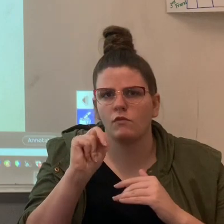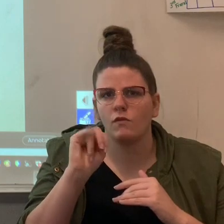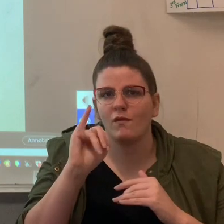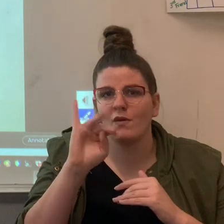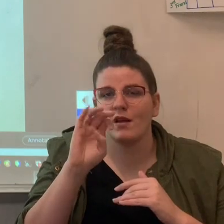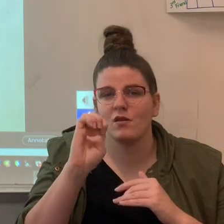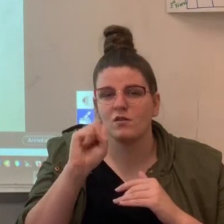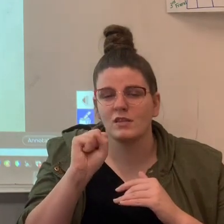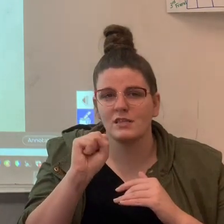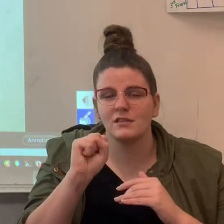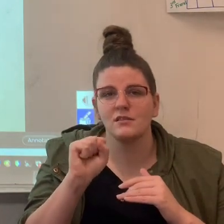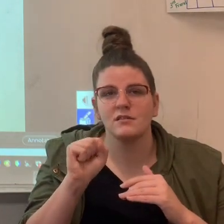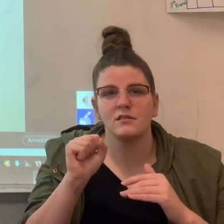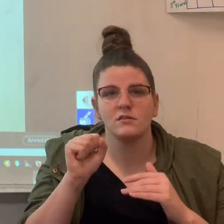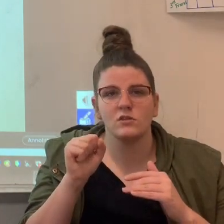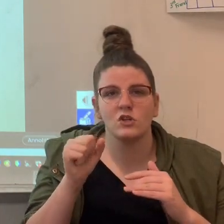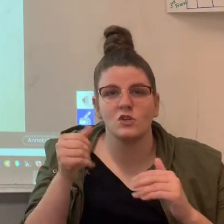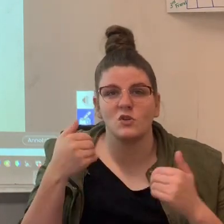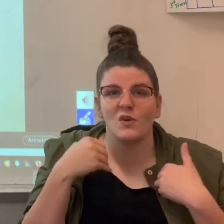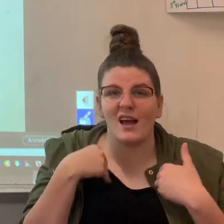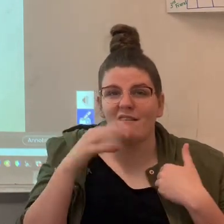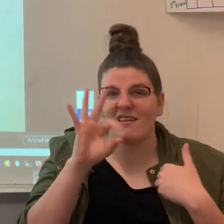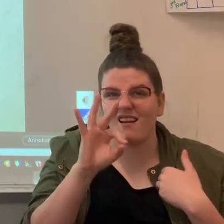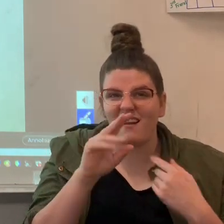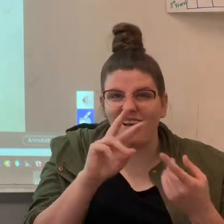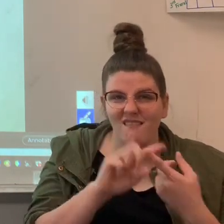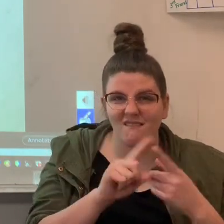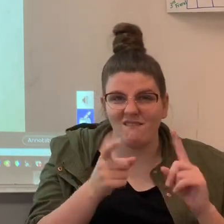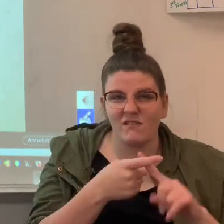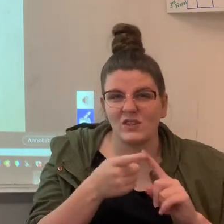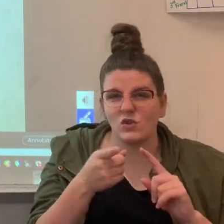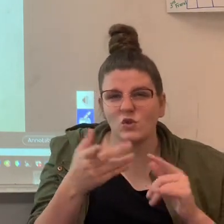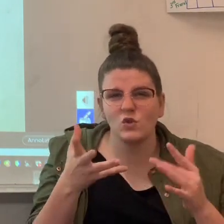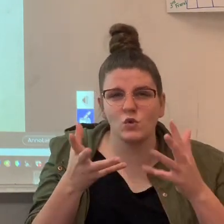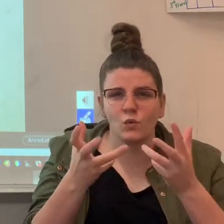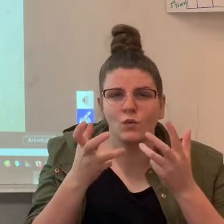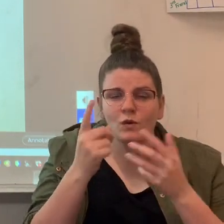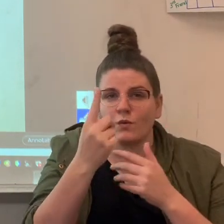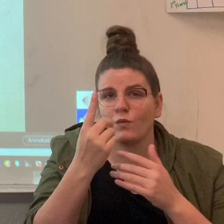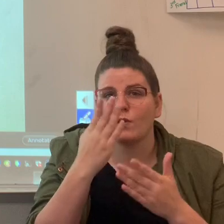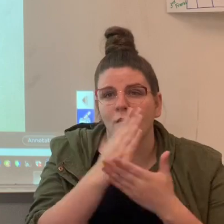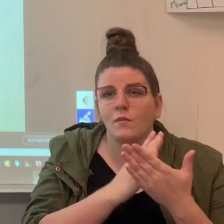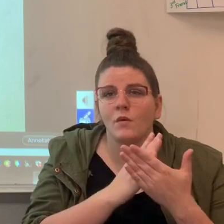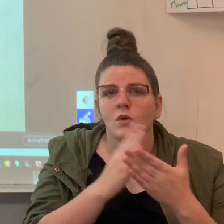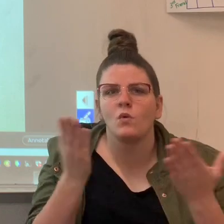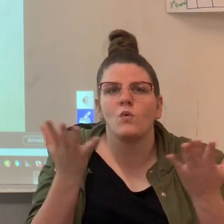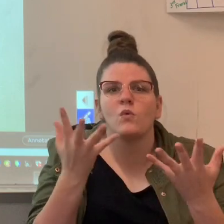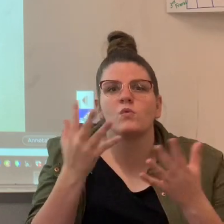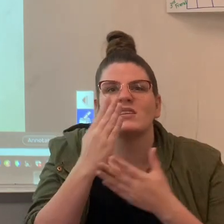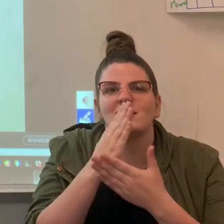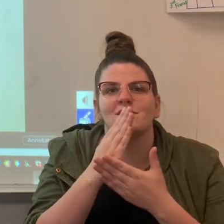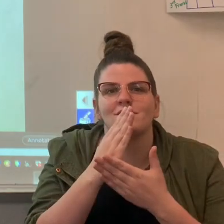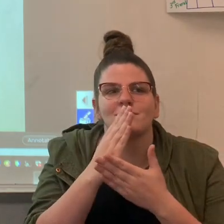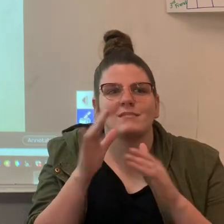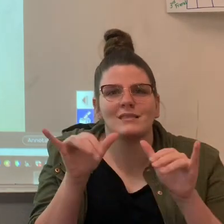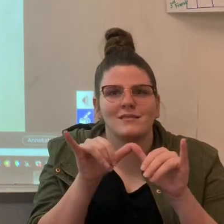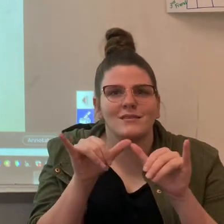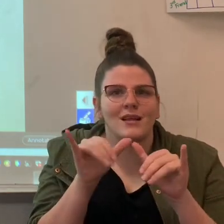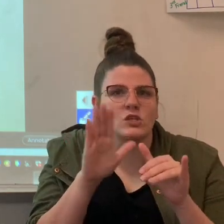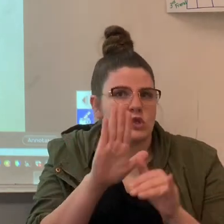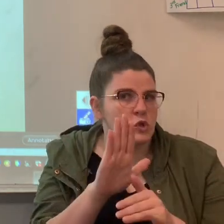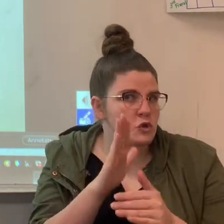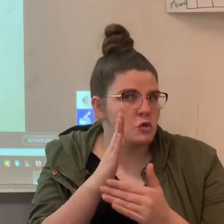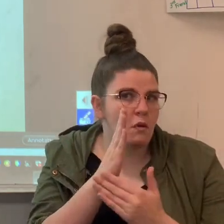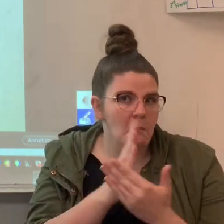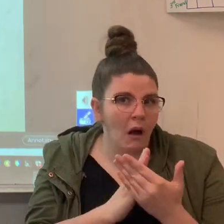And you have 9 friends over, and you want 1 piece. What size will that piece be? Compared to if